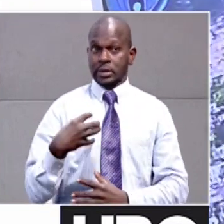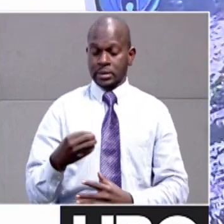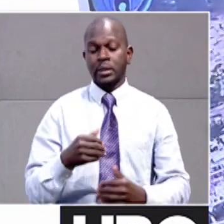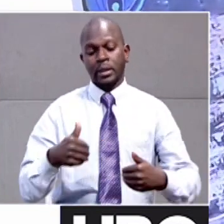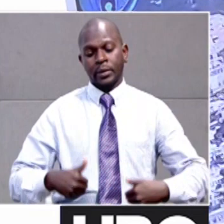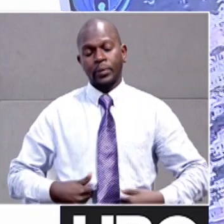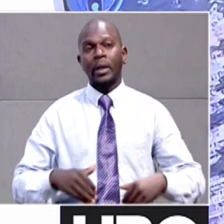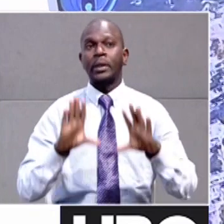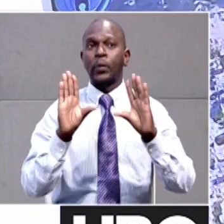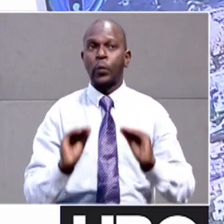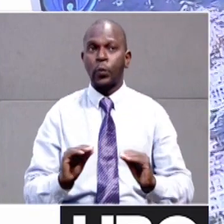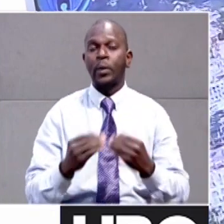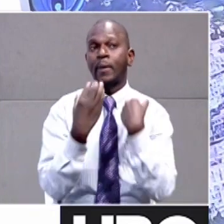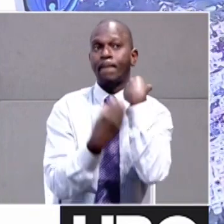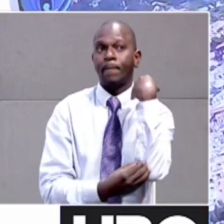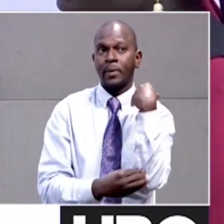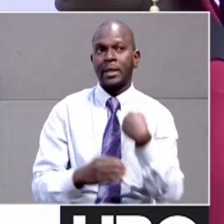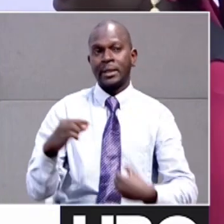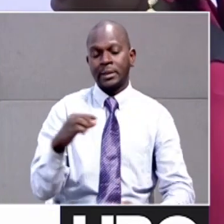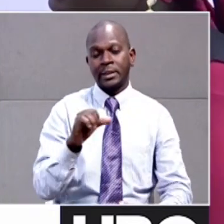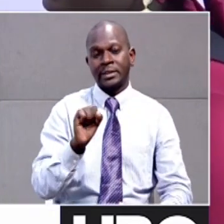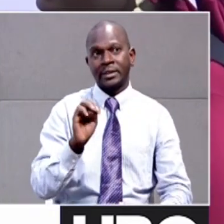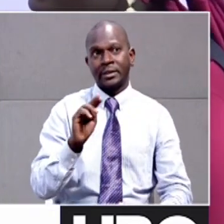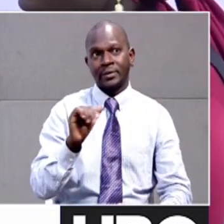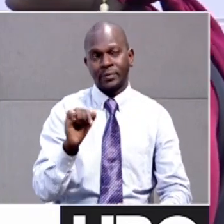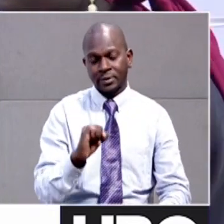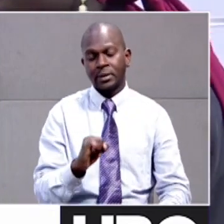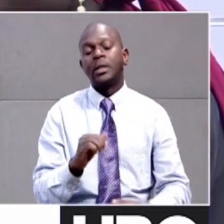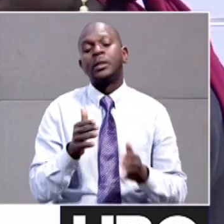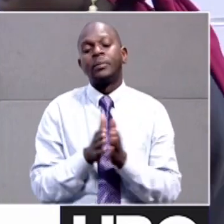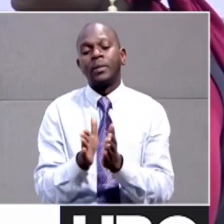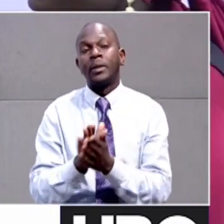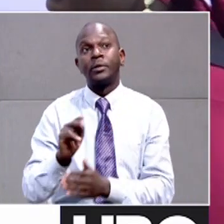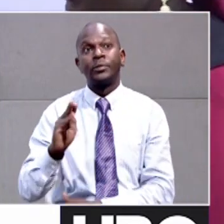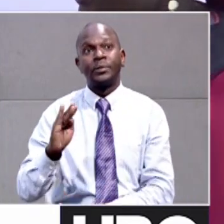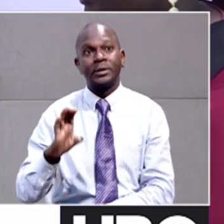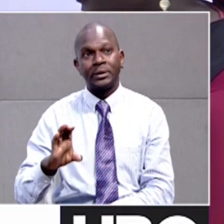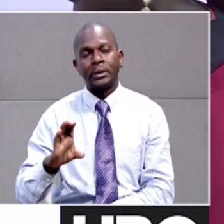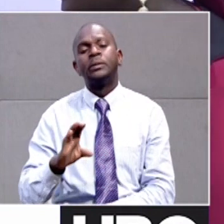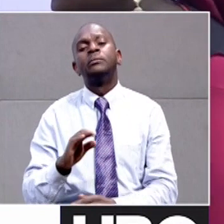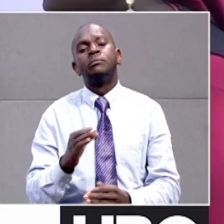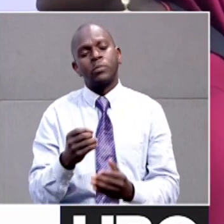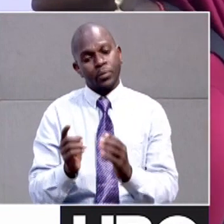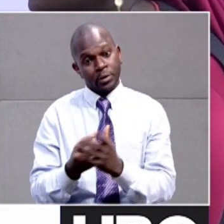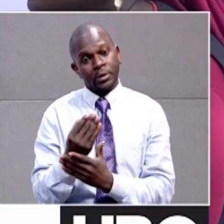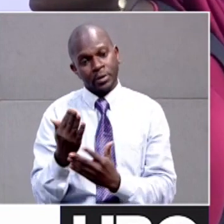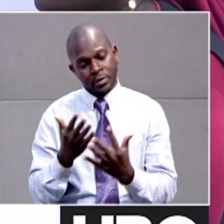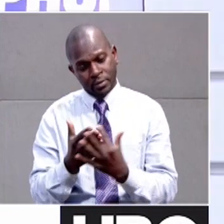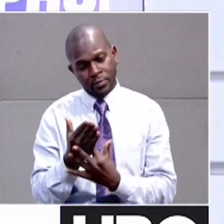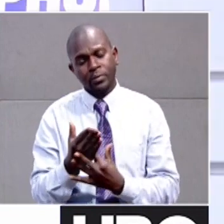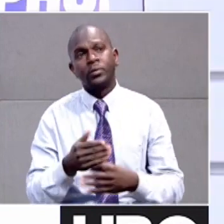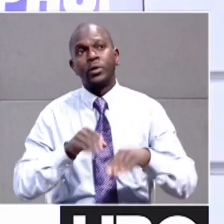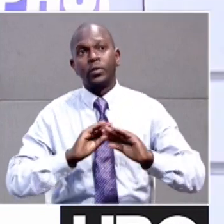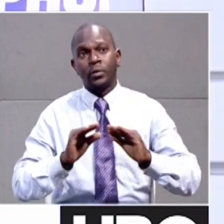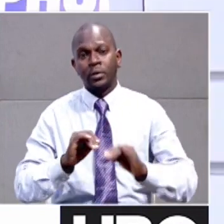poverty. GSM-5G executive Ali Raza told UBC that there are opportunities for youth through training in ICT’s.